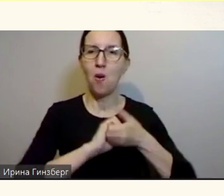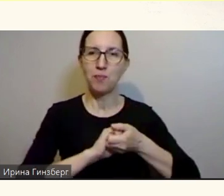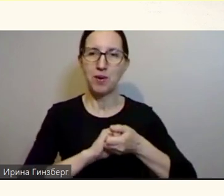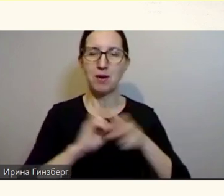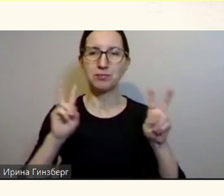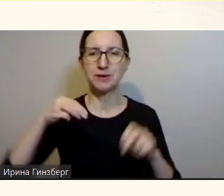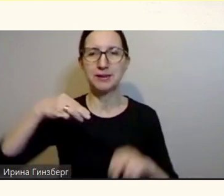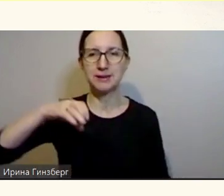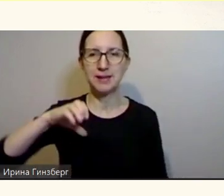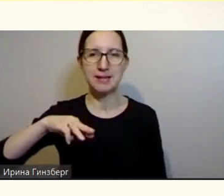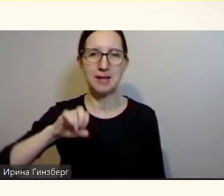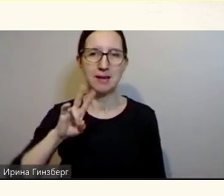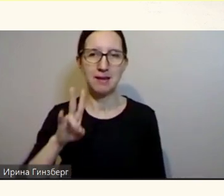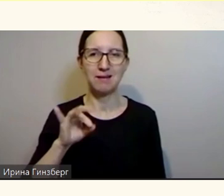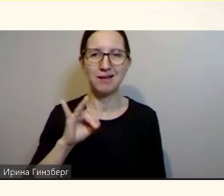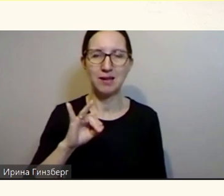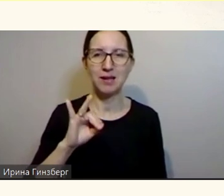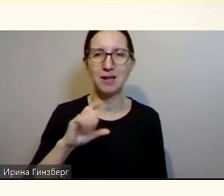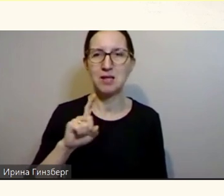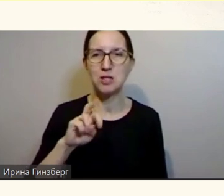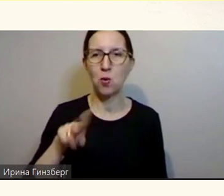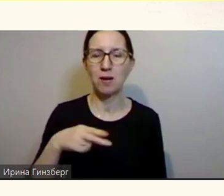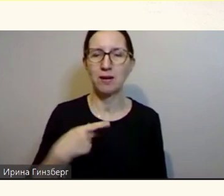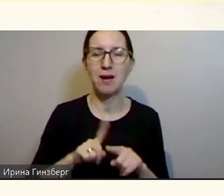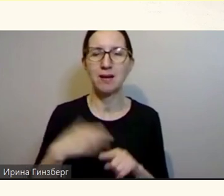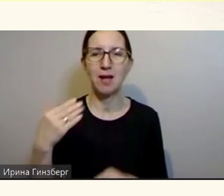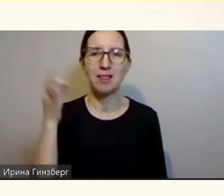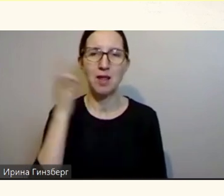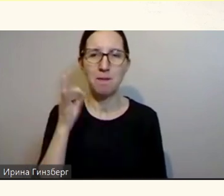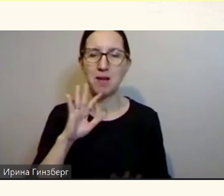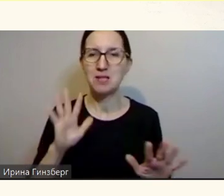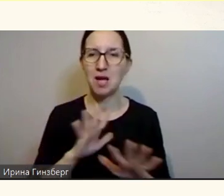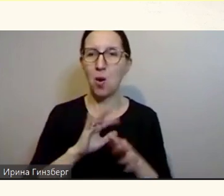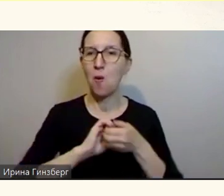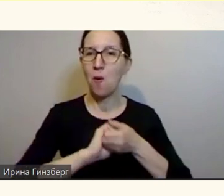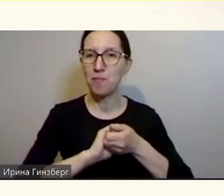was crazy when he came to us and said, you know, let's work on